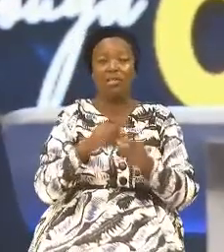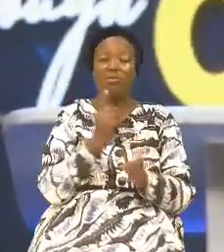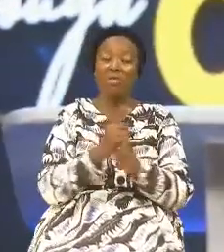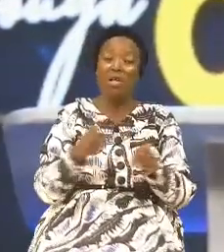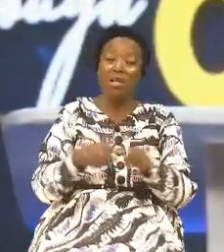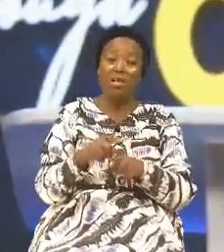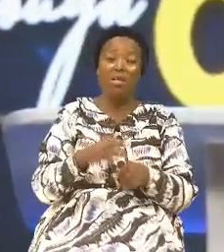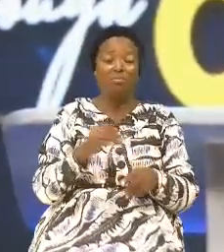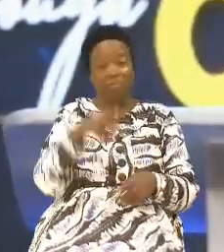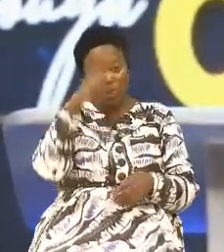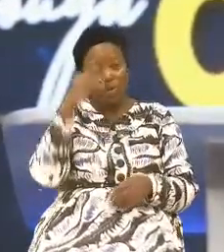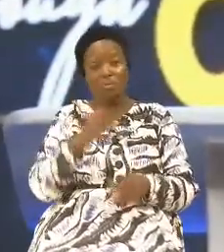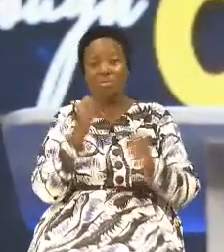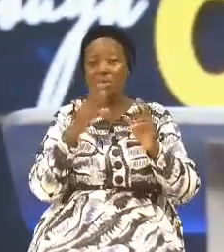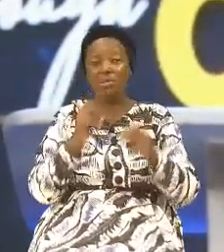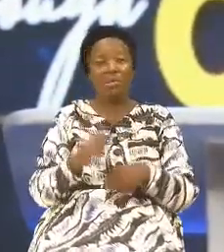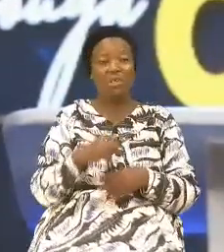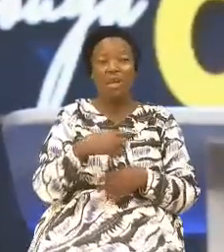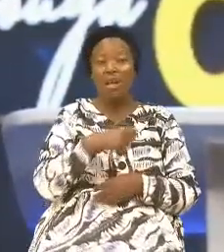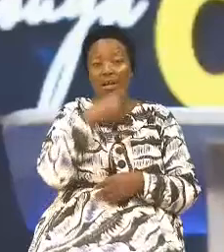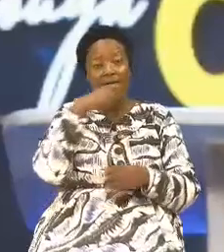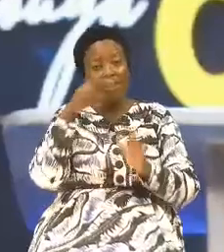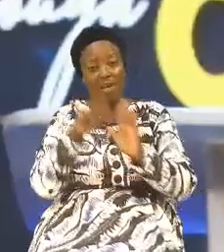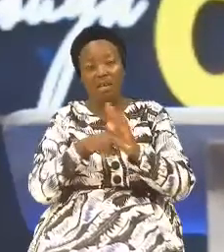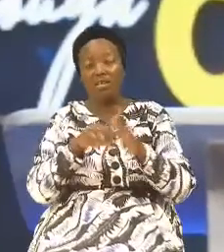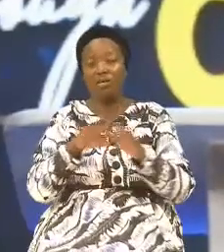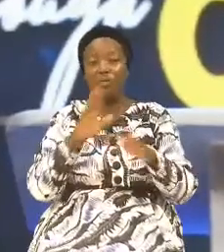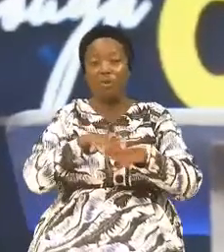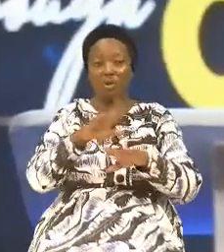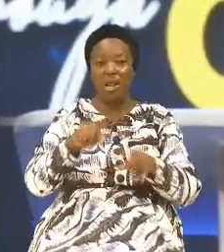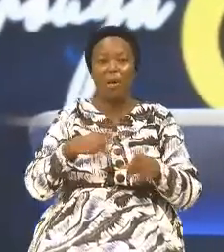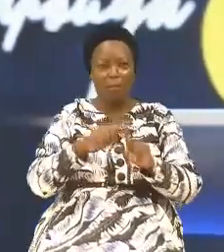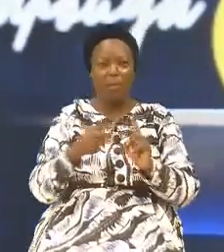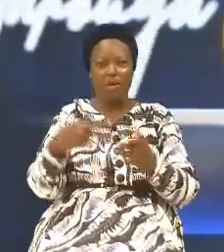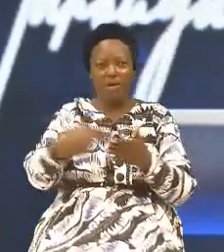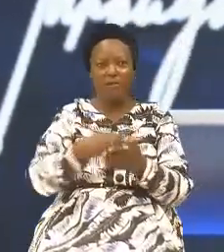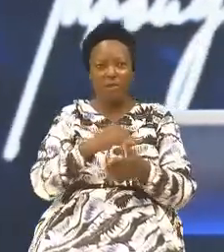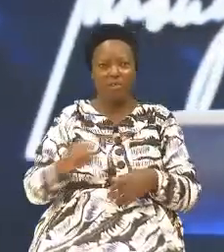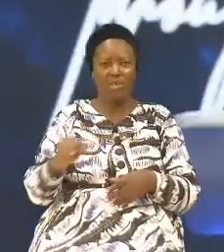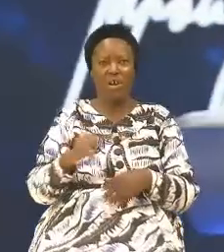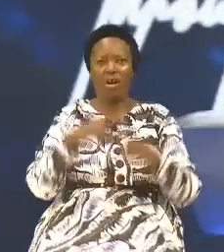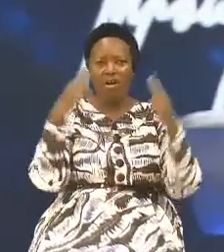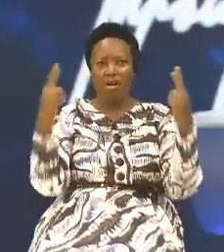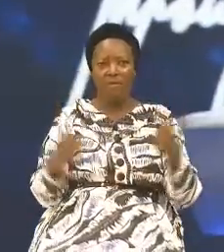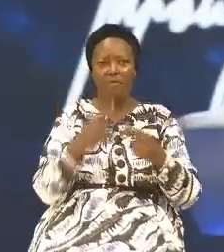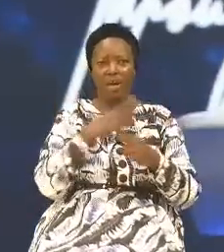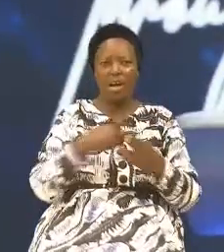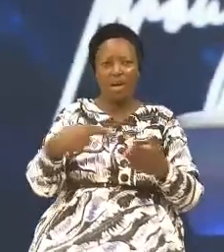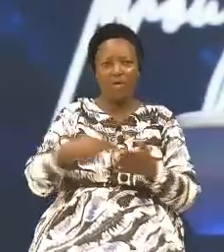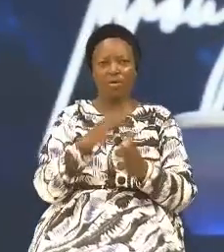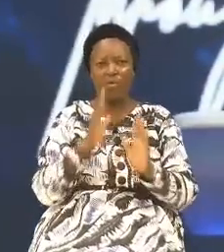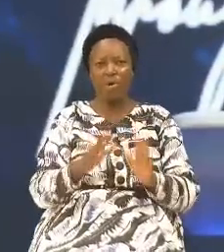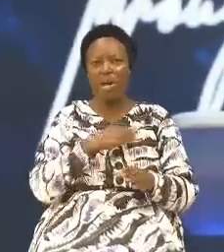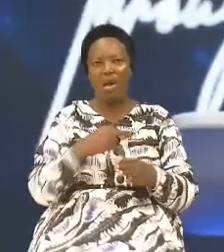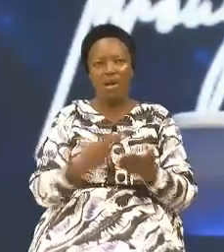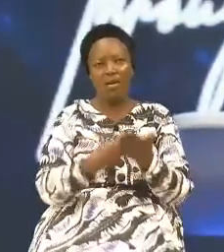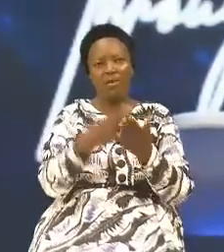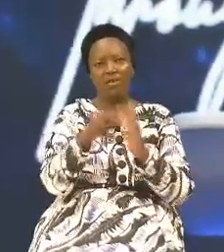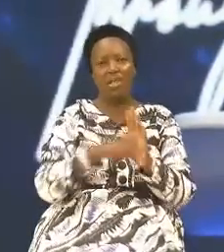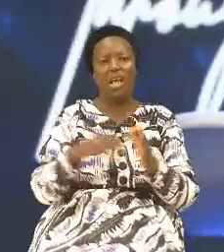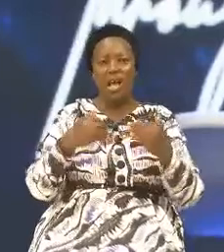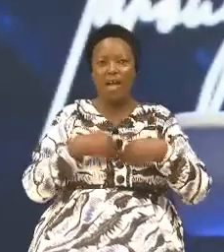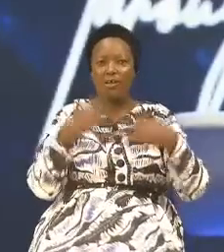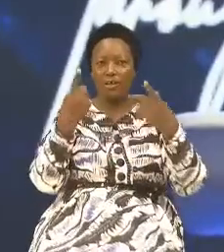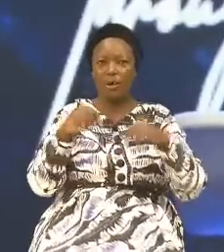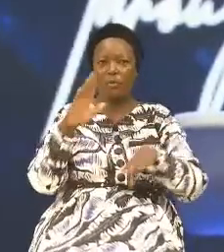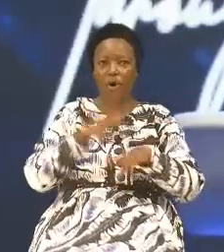and dreariness, refreshing and revival and renewal and righteousness has come from the